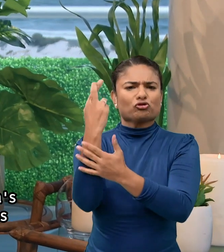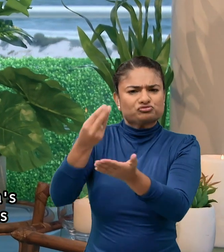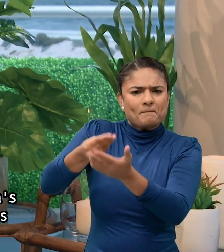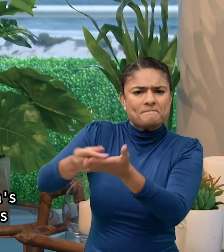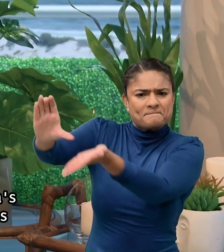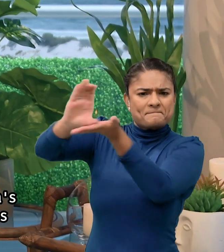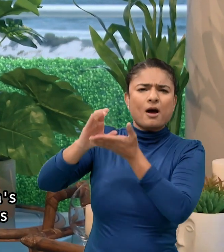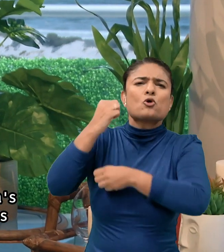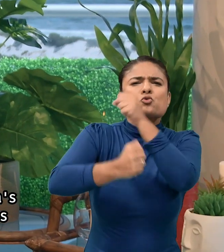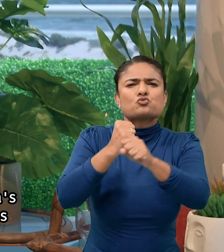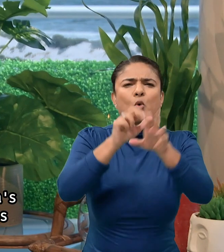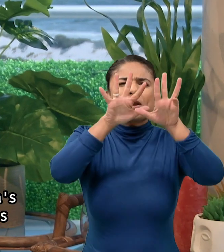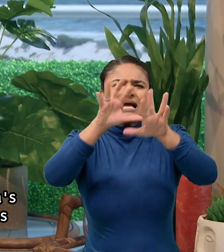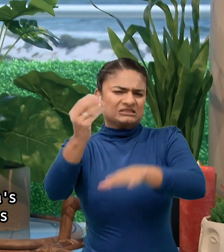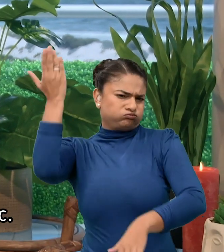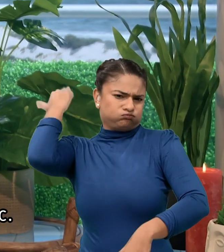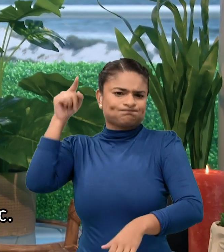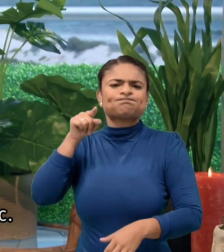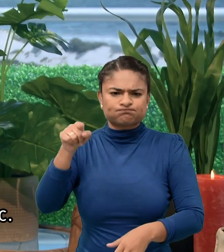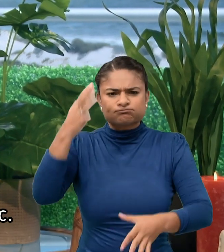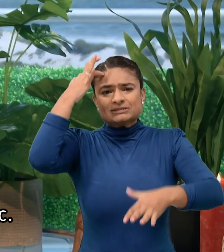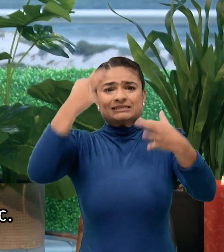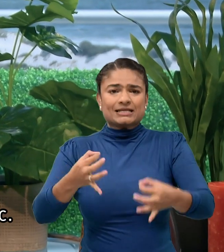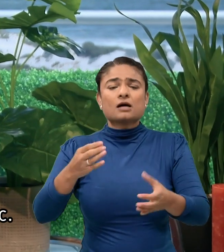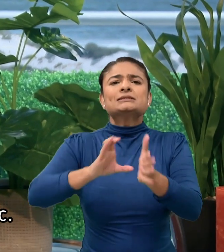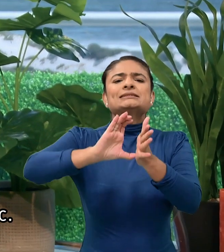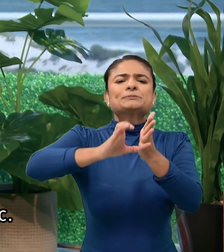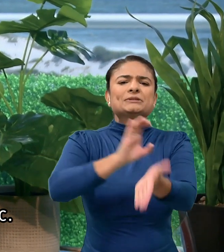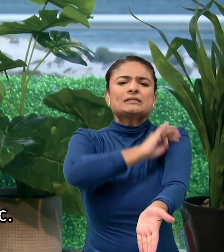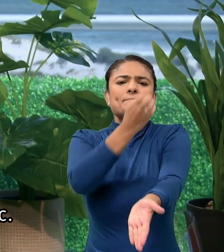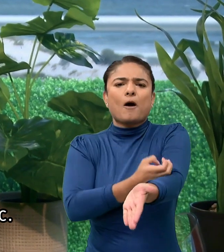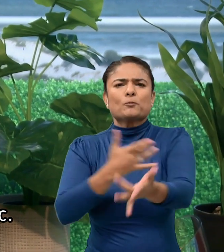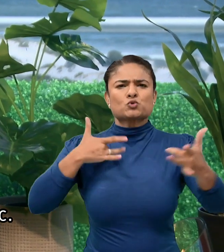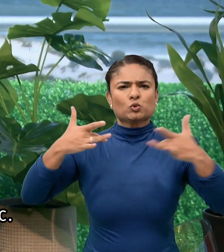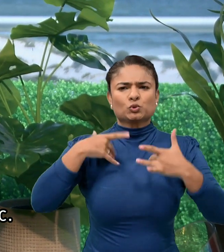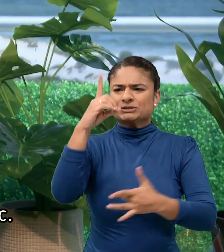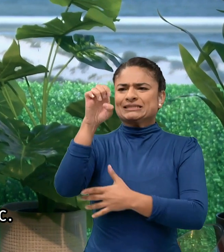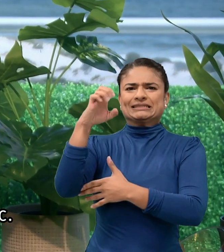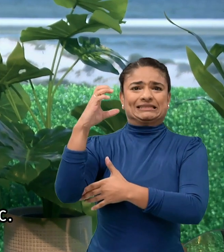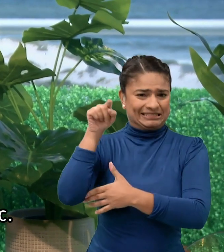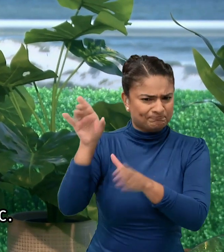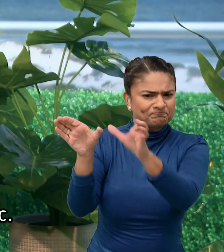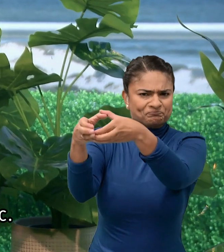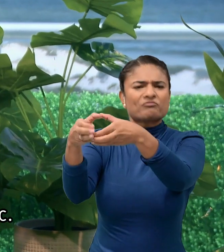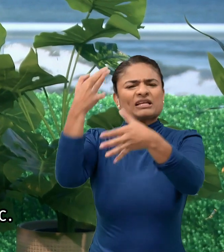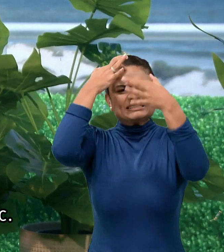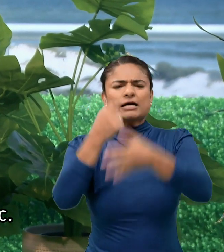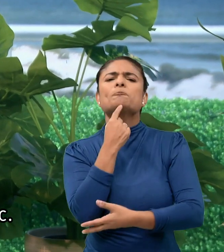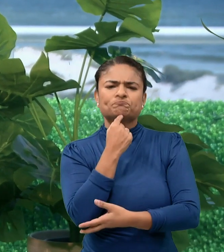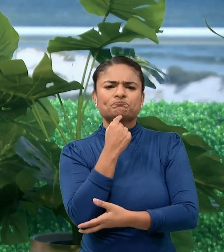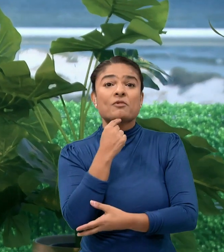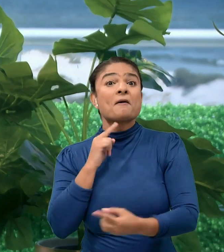first national lottery in the early 90s and the establishment of the Disability Employment Concerns,